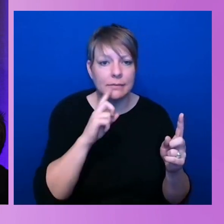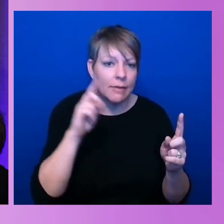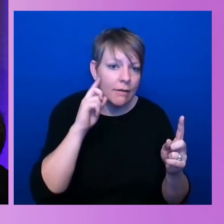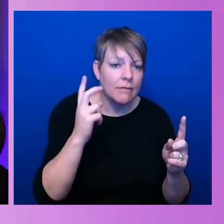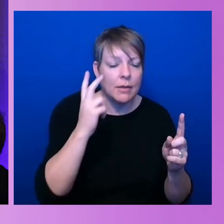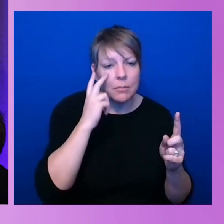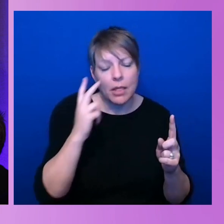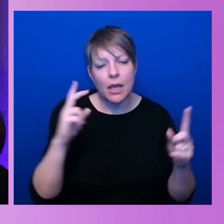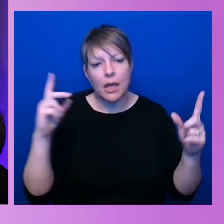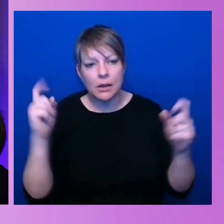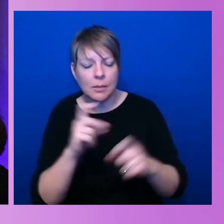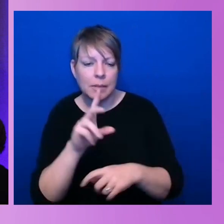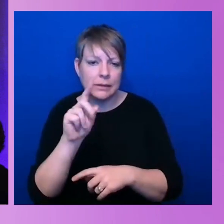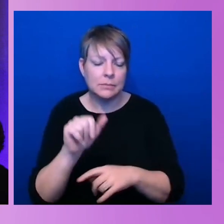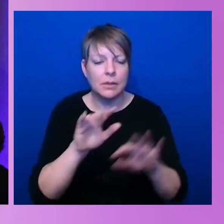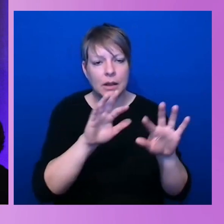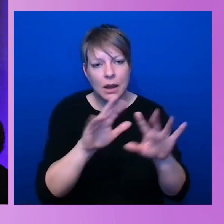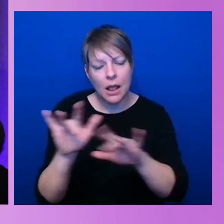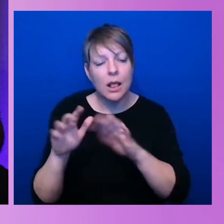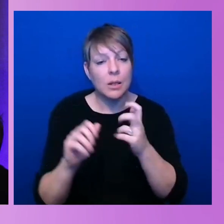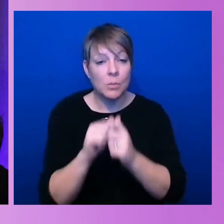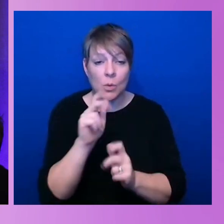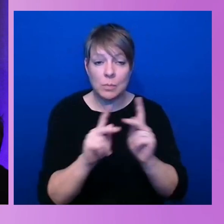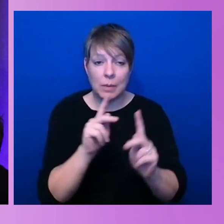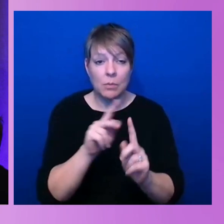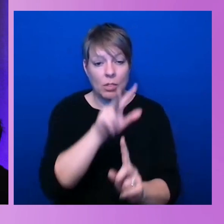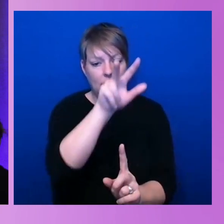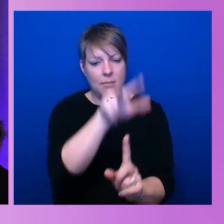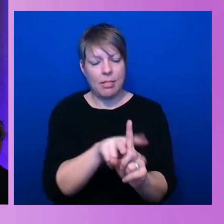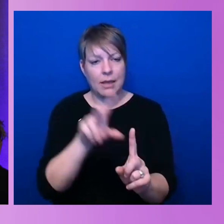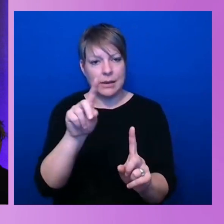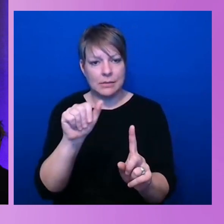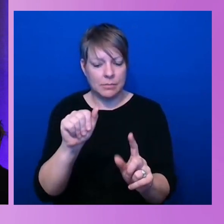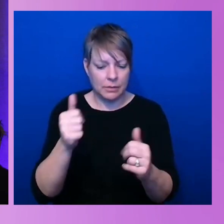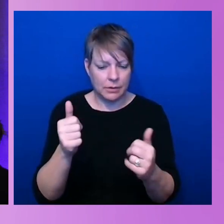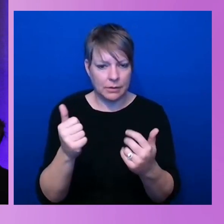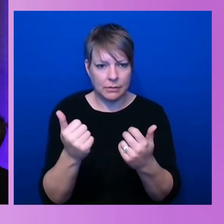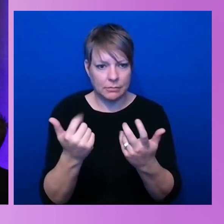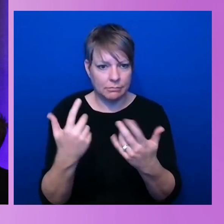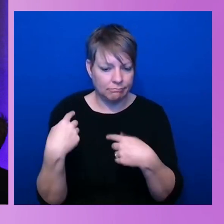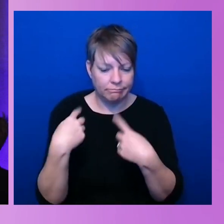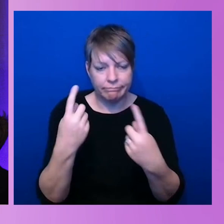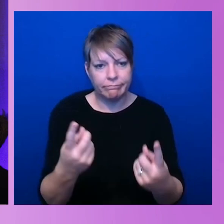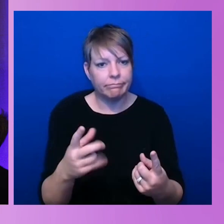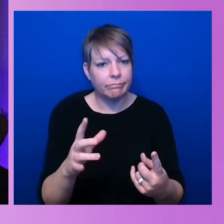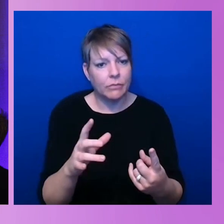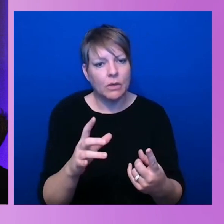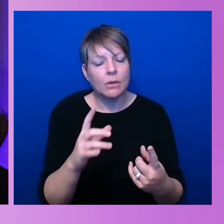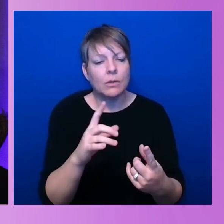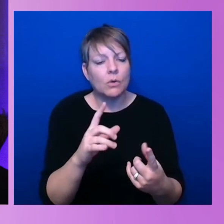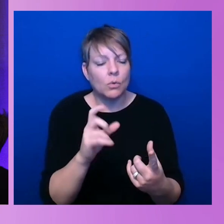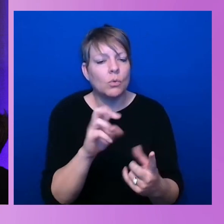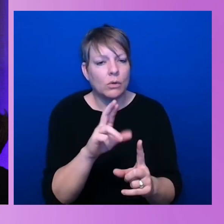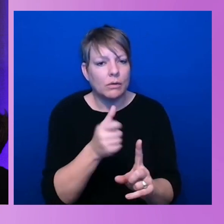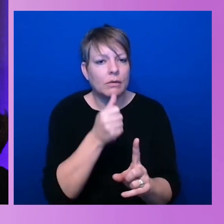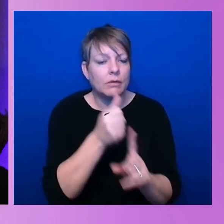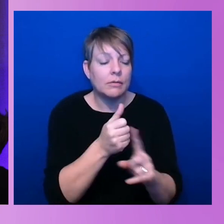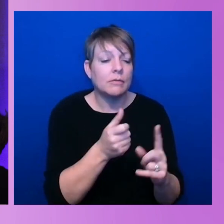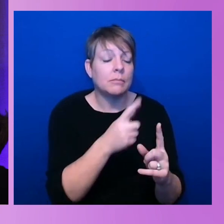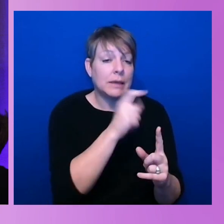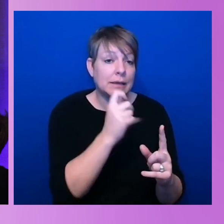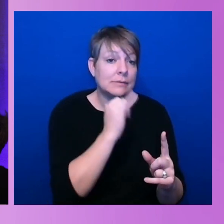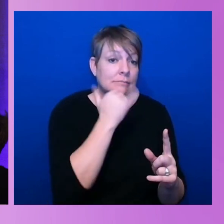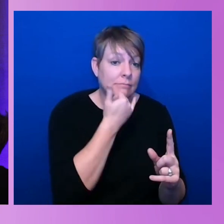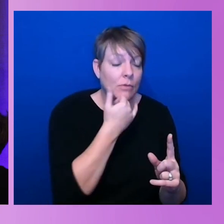and most people acquire disability through their working career, through accident and injury, or through their kids. My kid